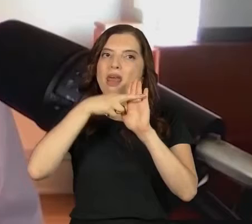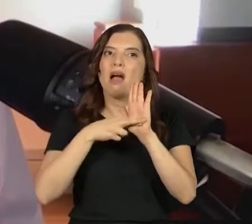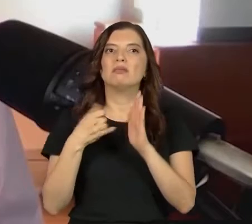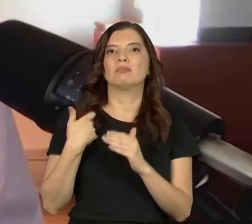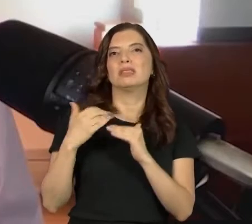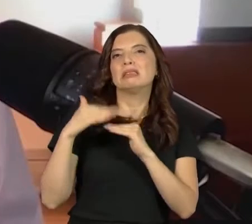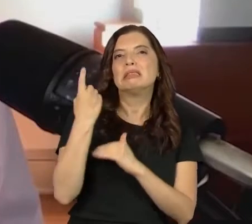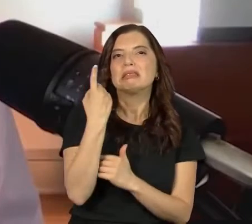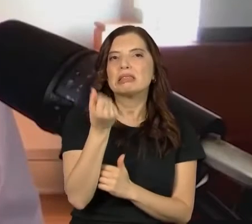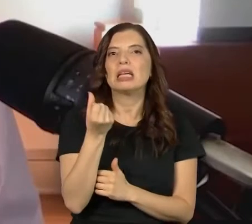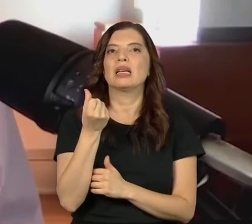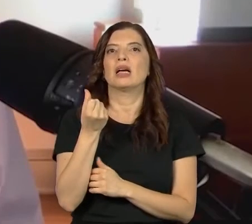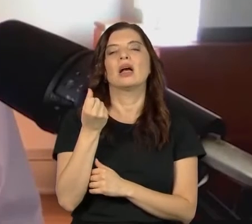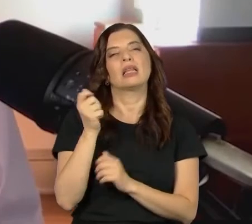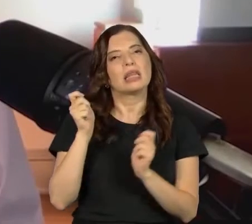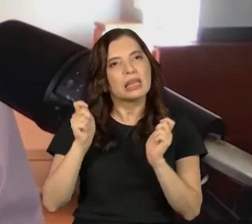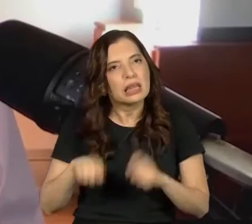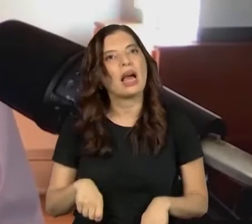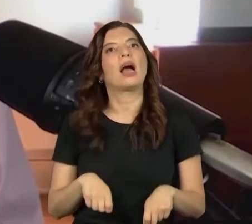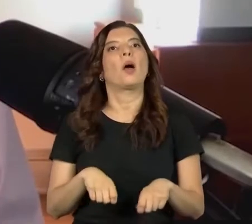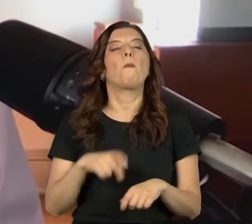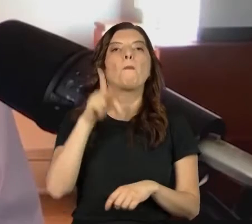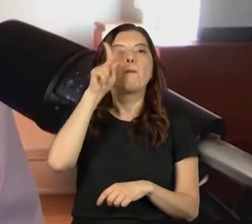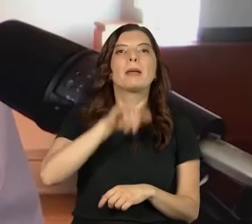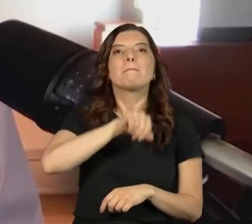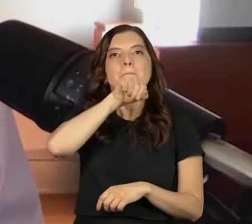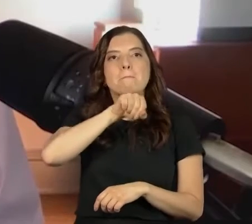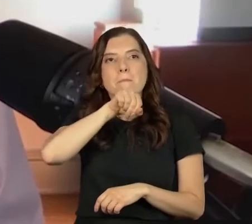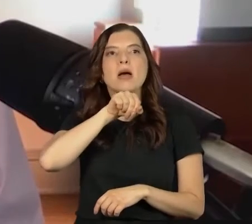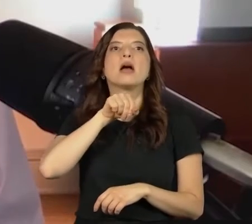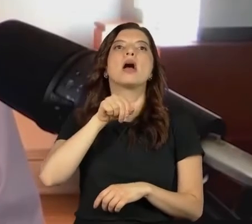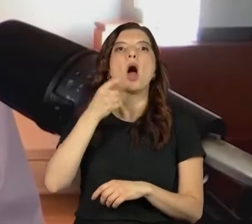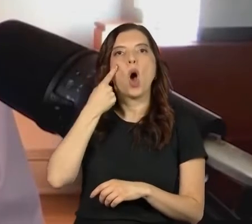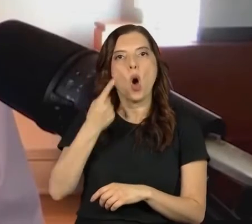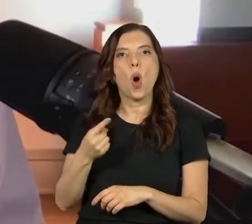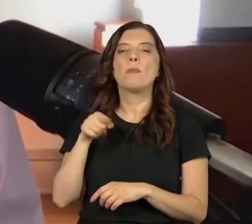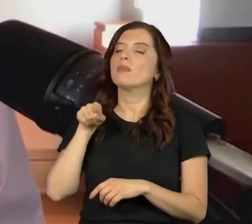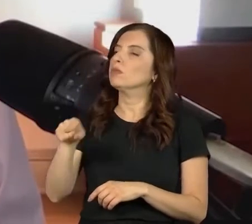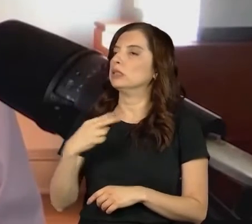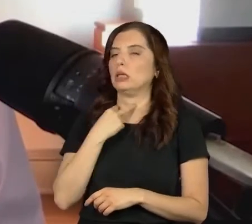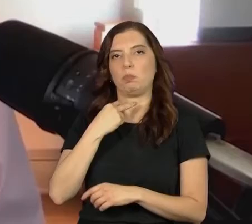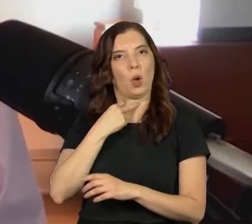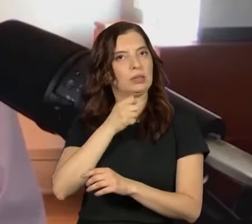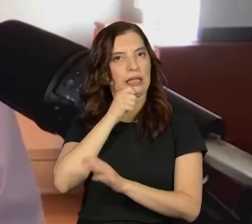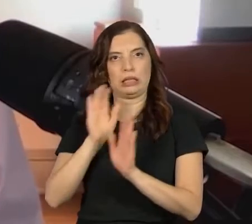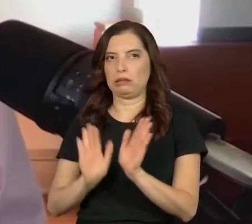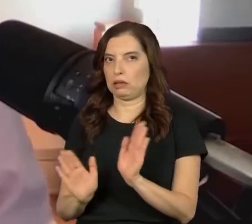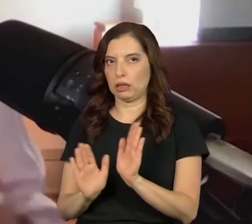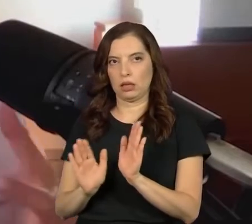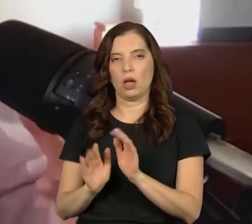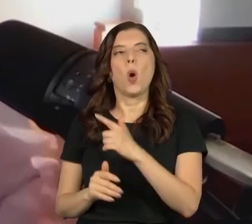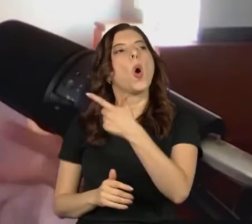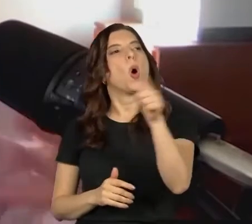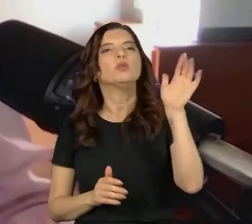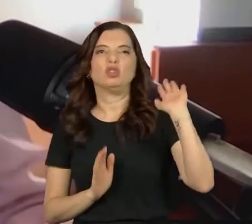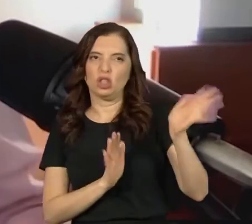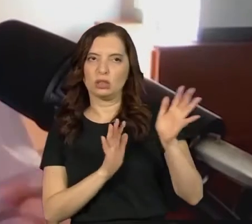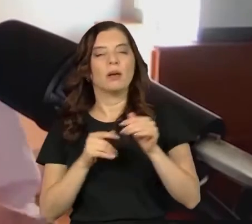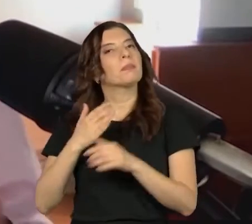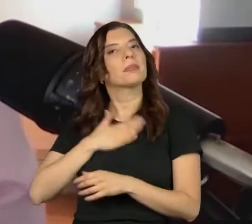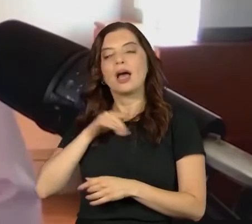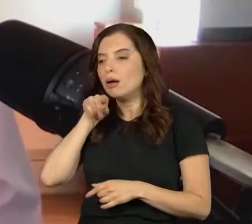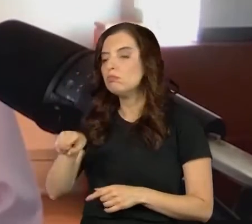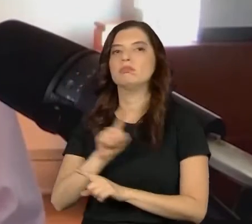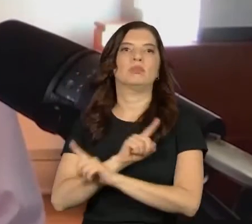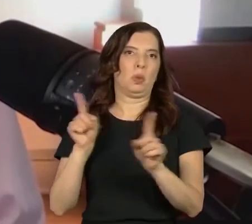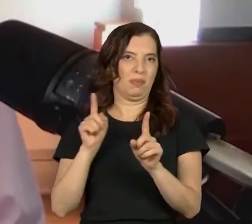get, that we could do. Parents can just wait. They can just say, no, you can't have it. And if a lot of us do it, then it'll be much easier.